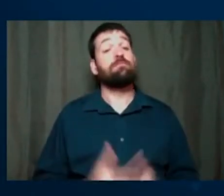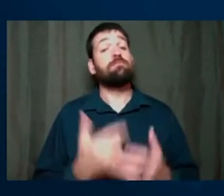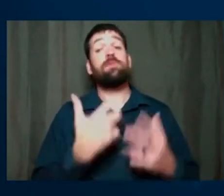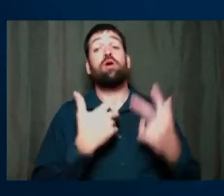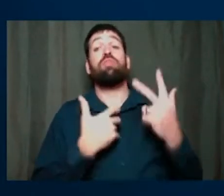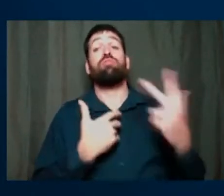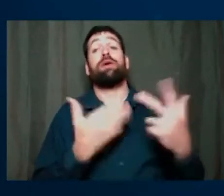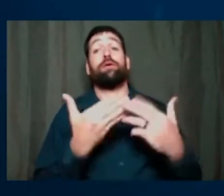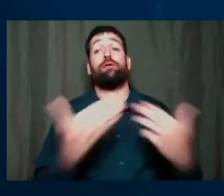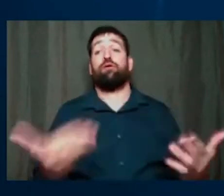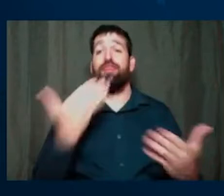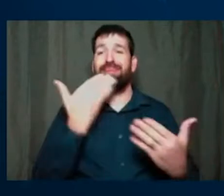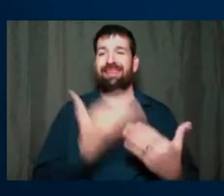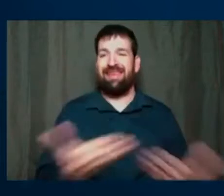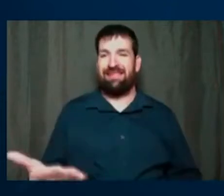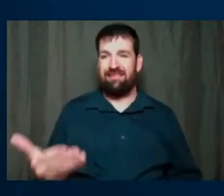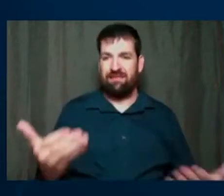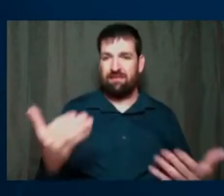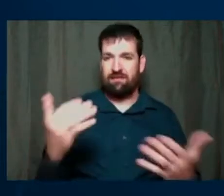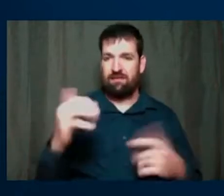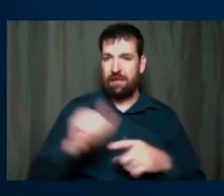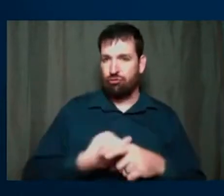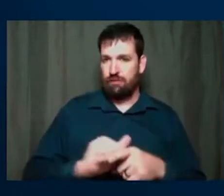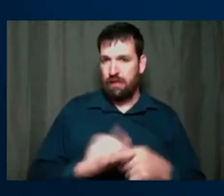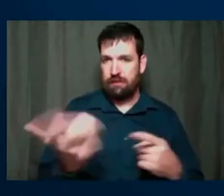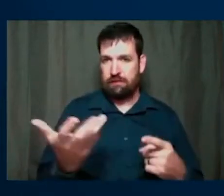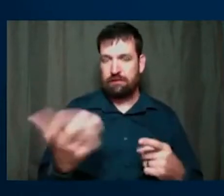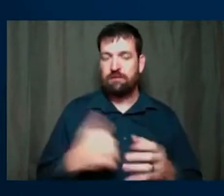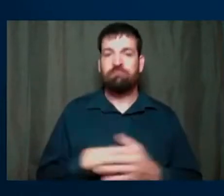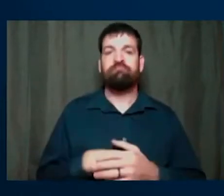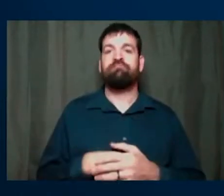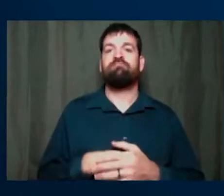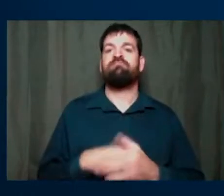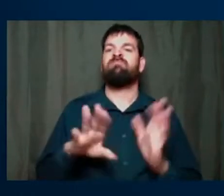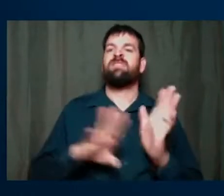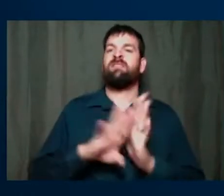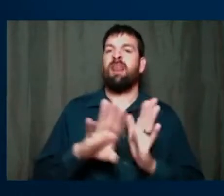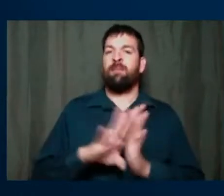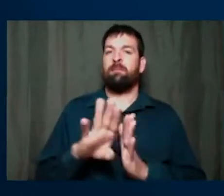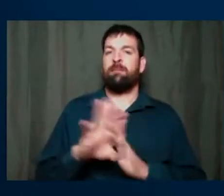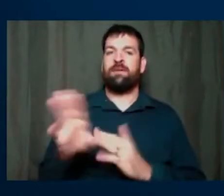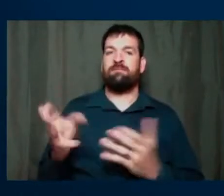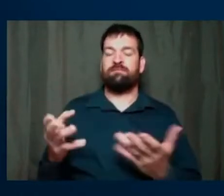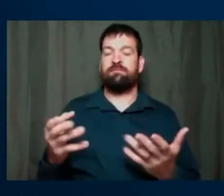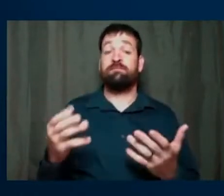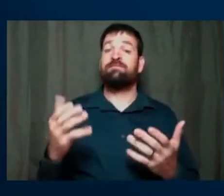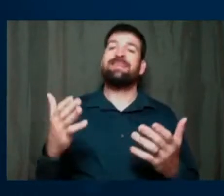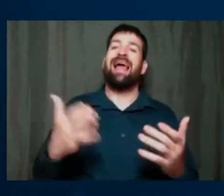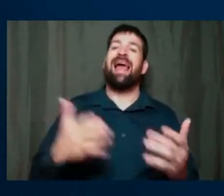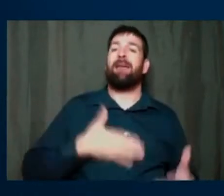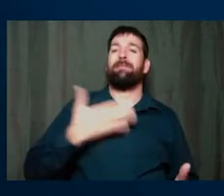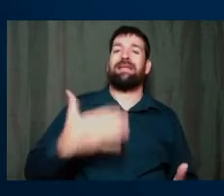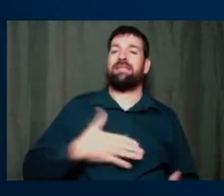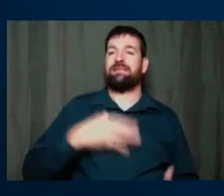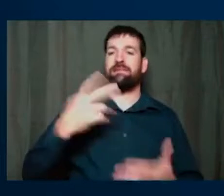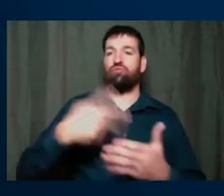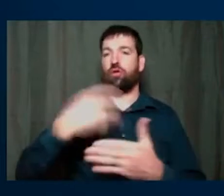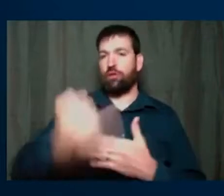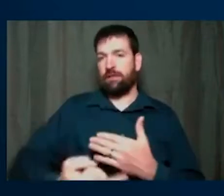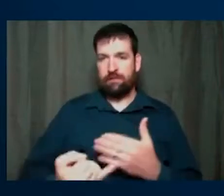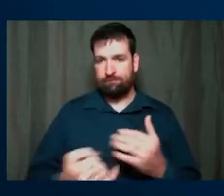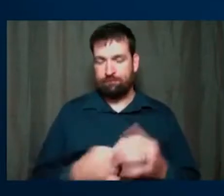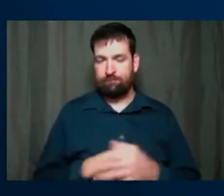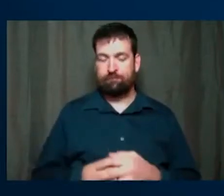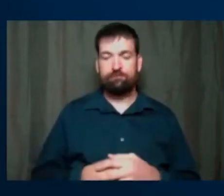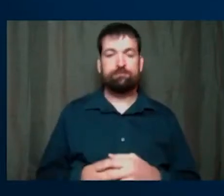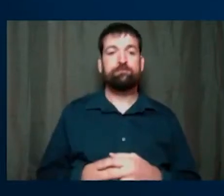is this exercise that was developed, and it's out there as part of this, I think it's a happiness project or something it's called. And it basically looks